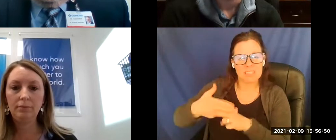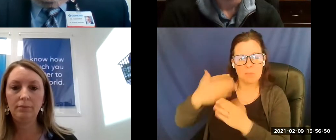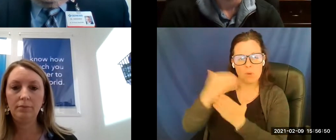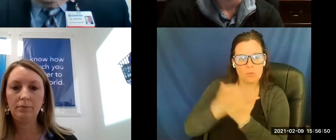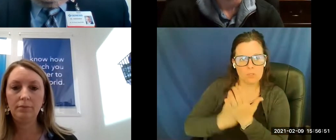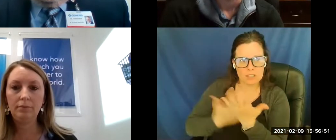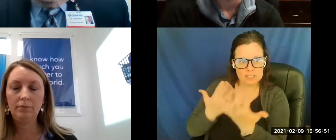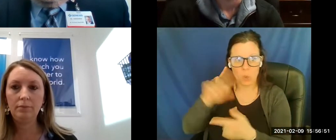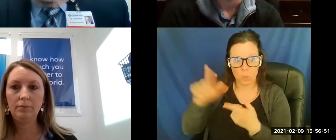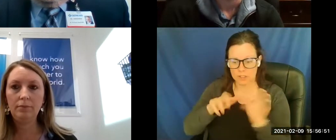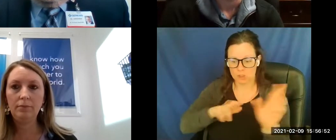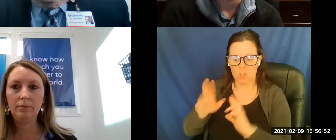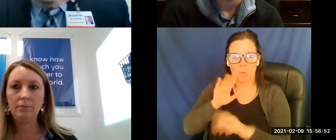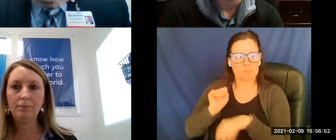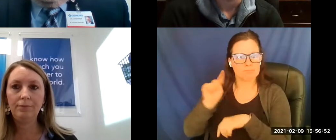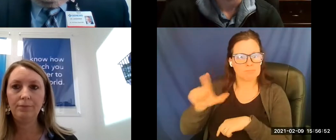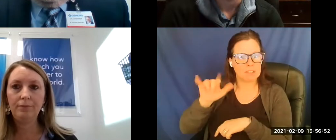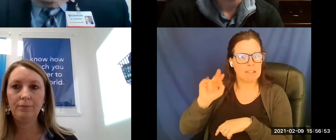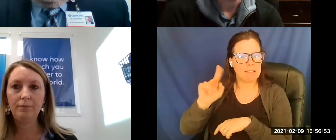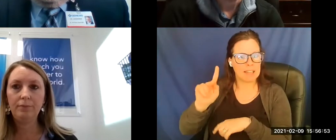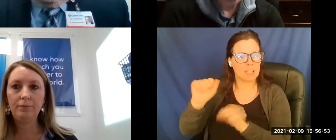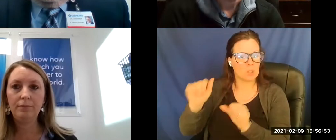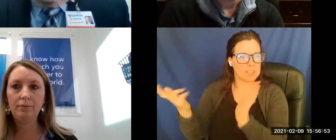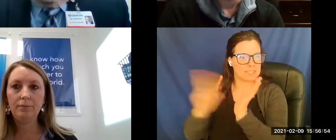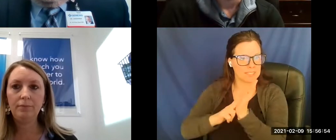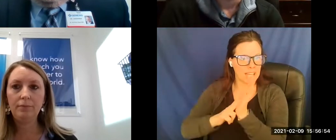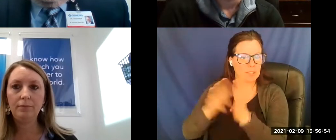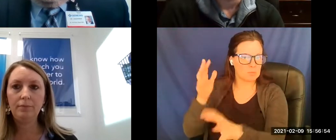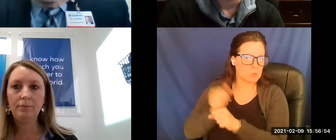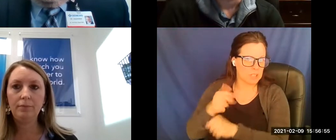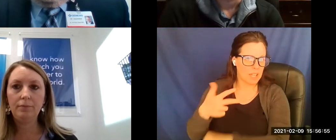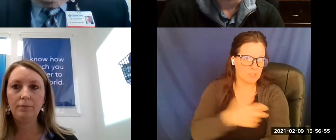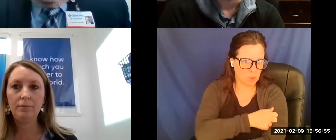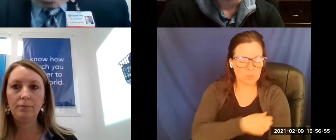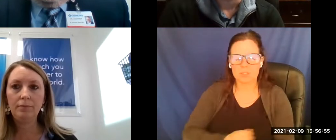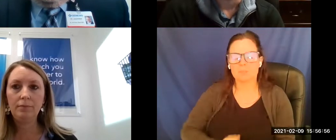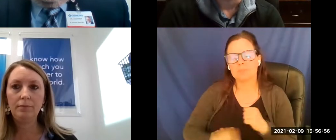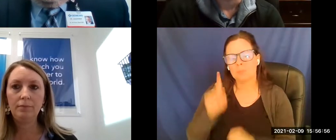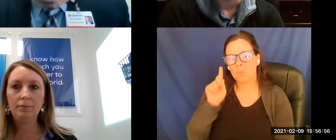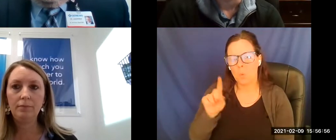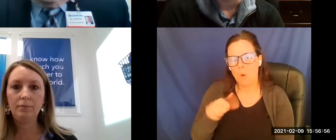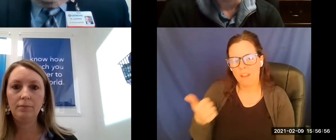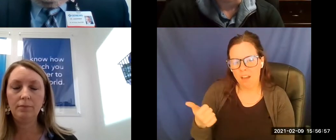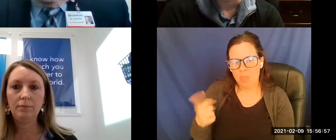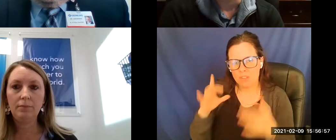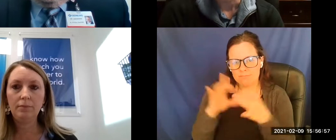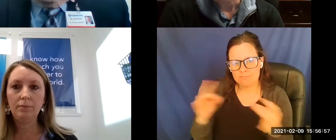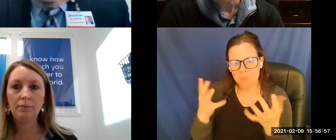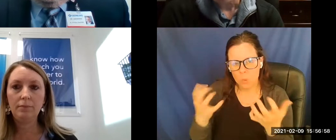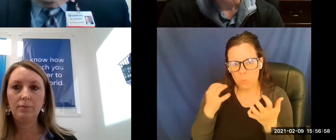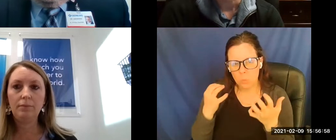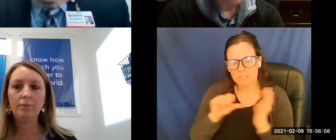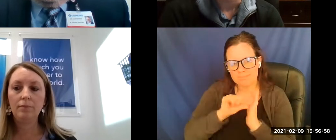up to come in and receive their dose. One other comment that I just wanted to